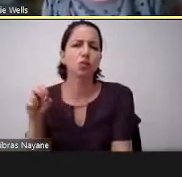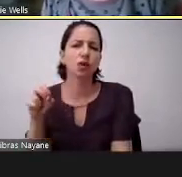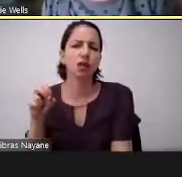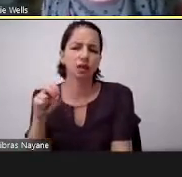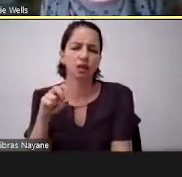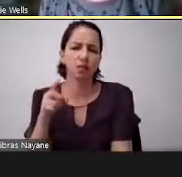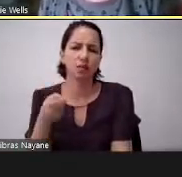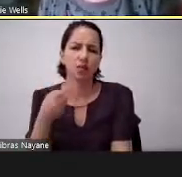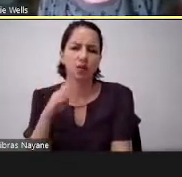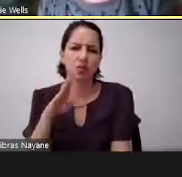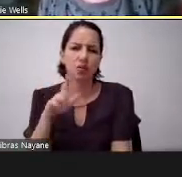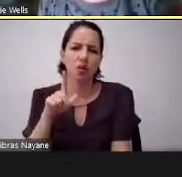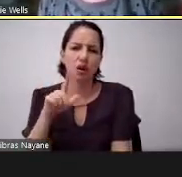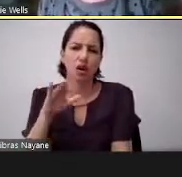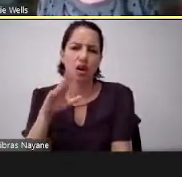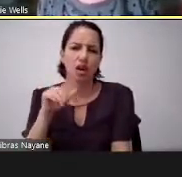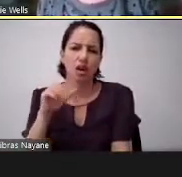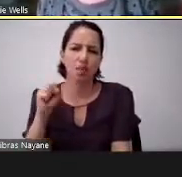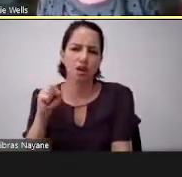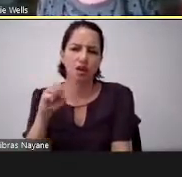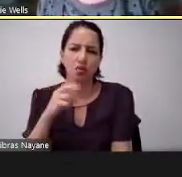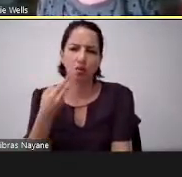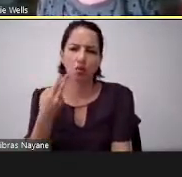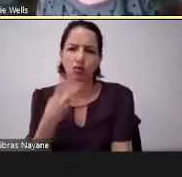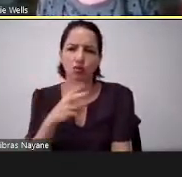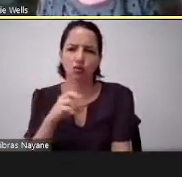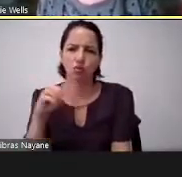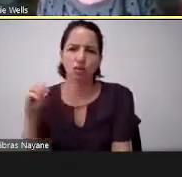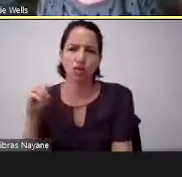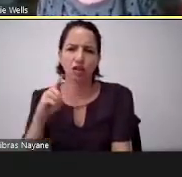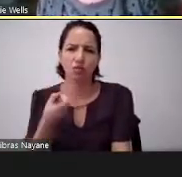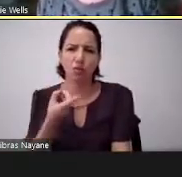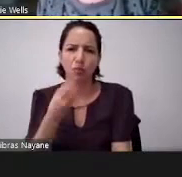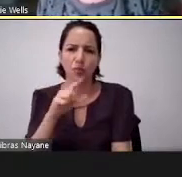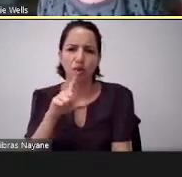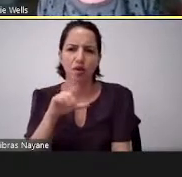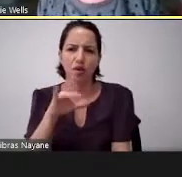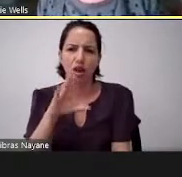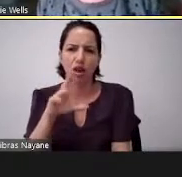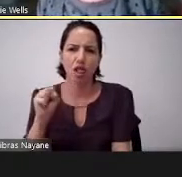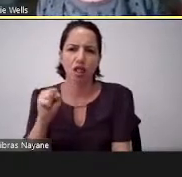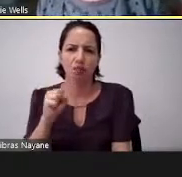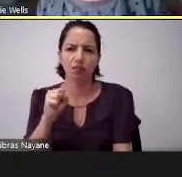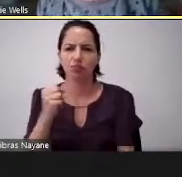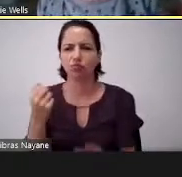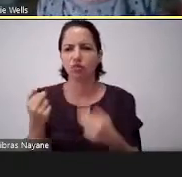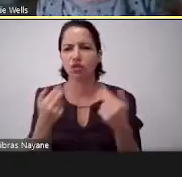So the way in which the cap works is different depending on your earnings.